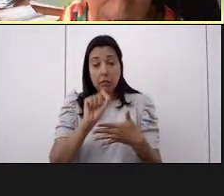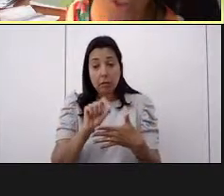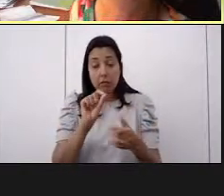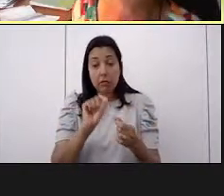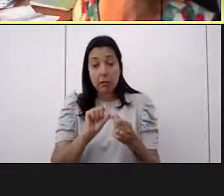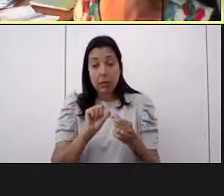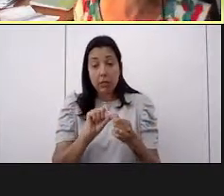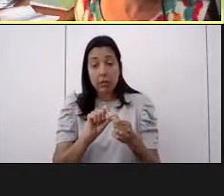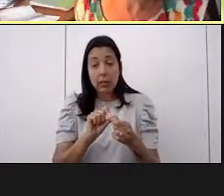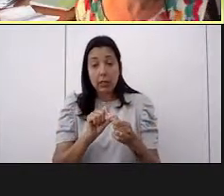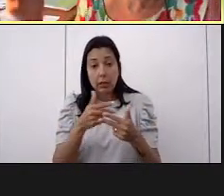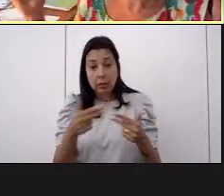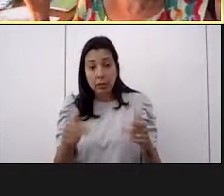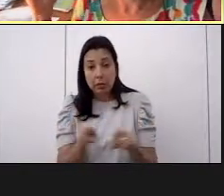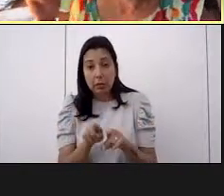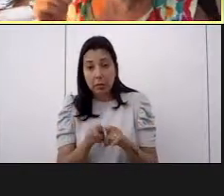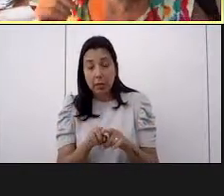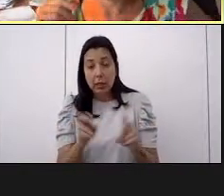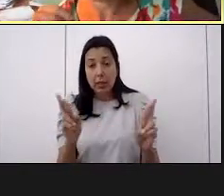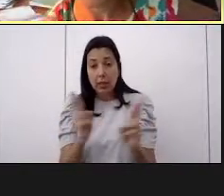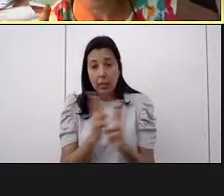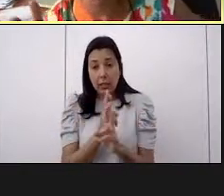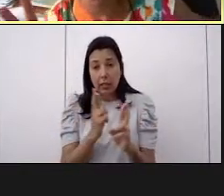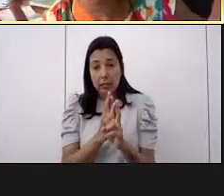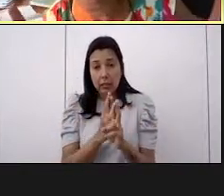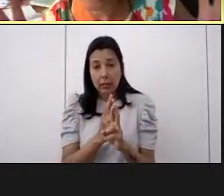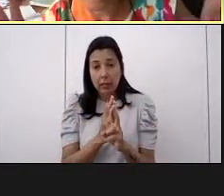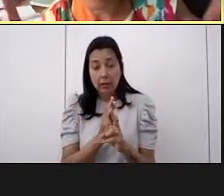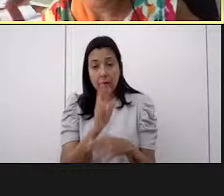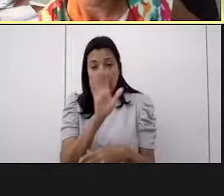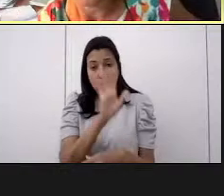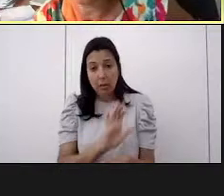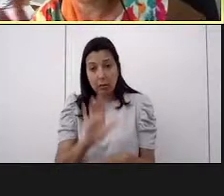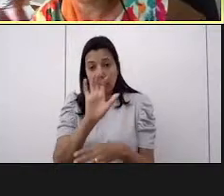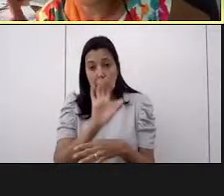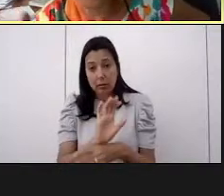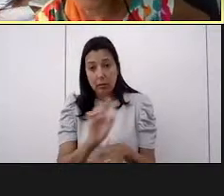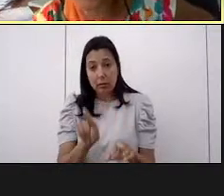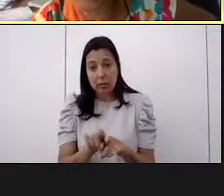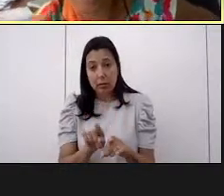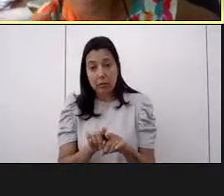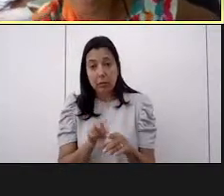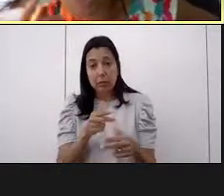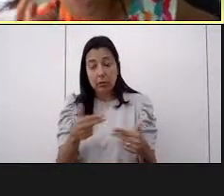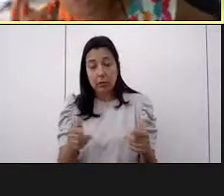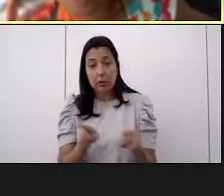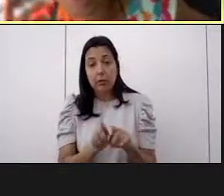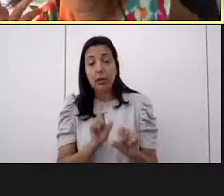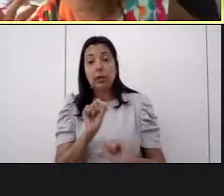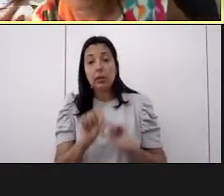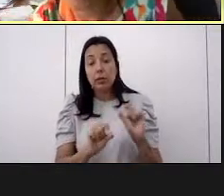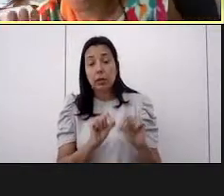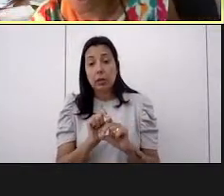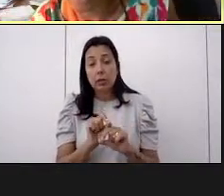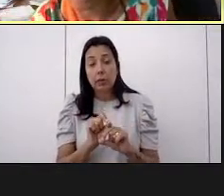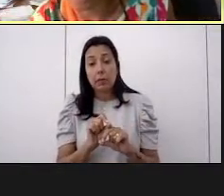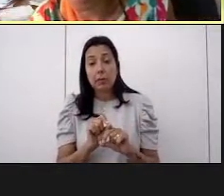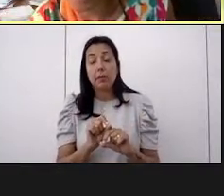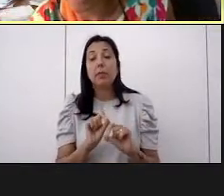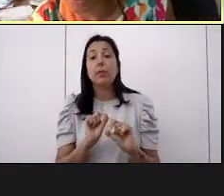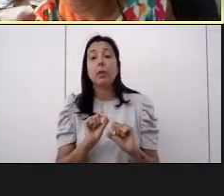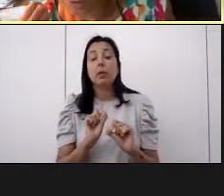in relation to their status of, they are WTO standardization agencies, the